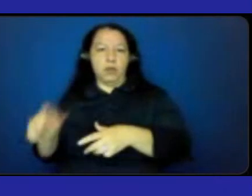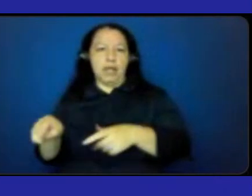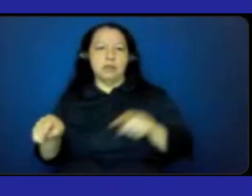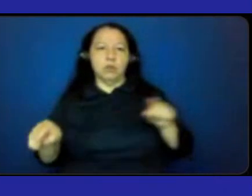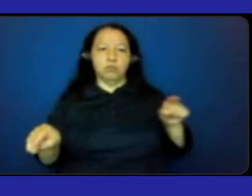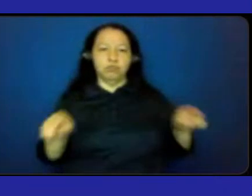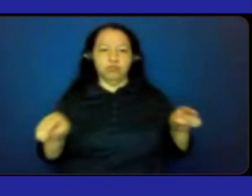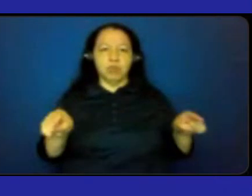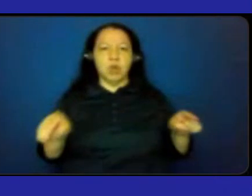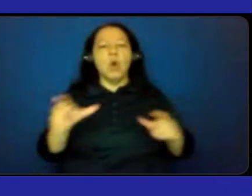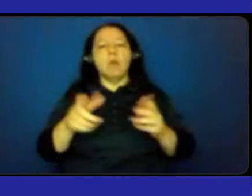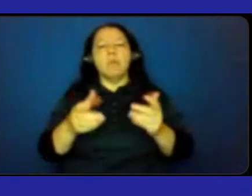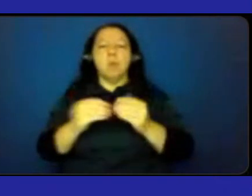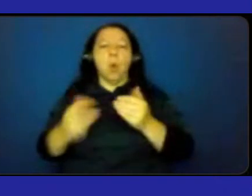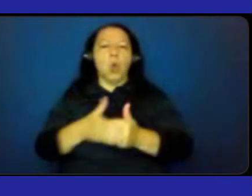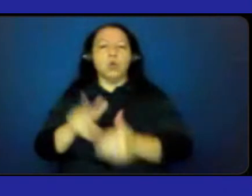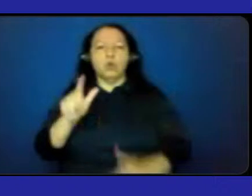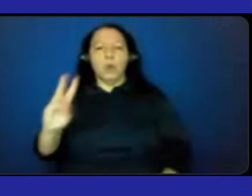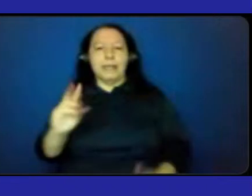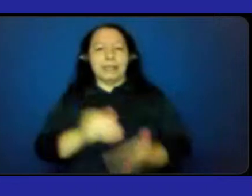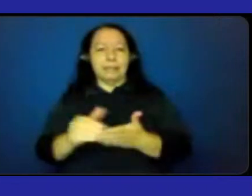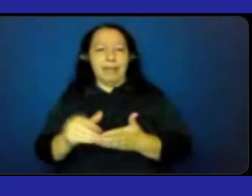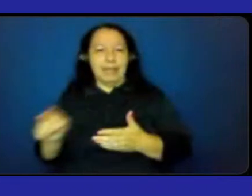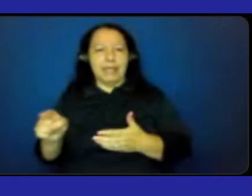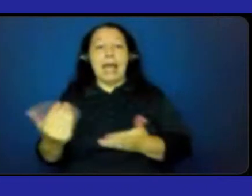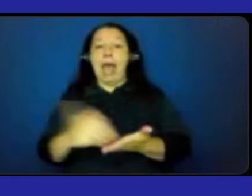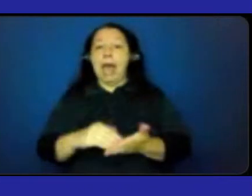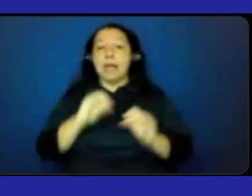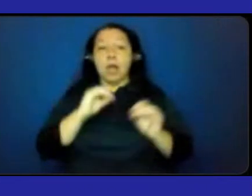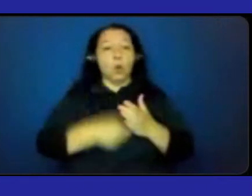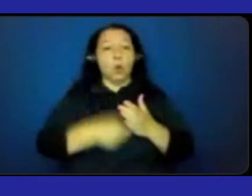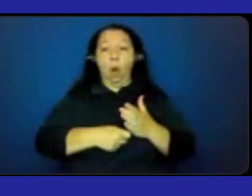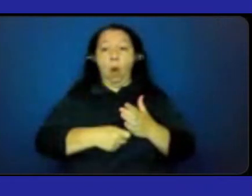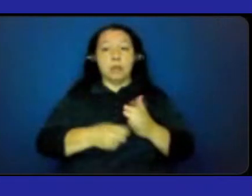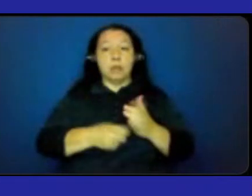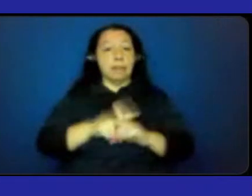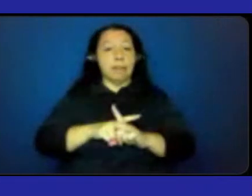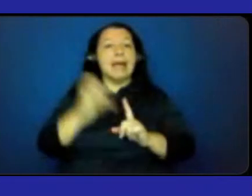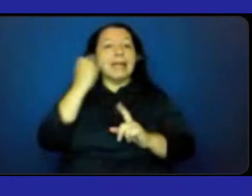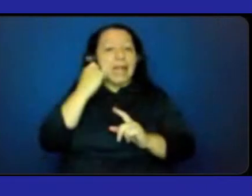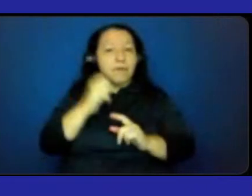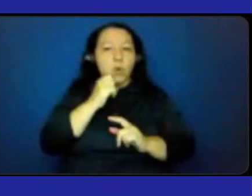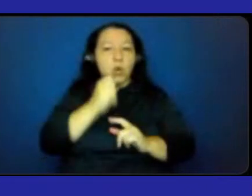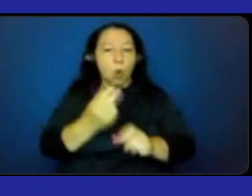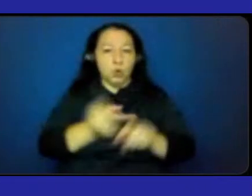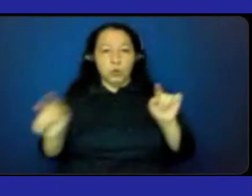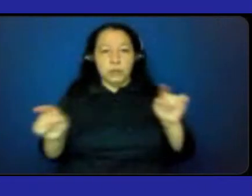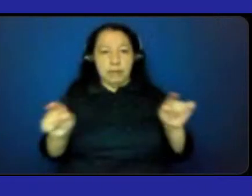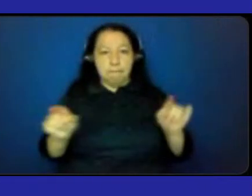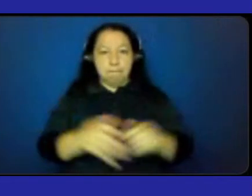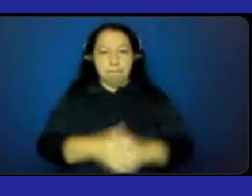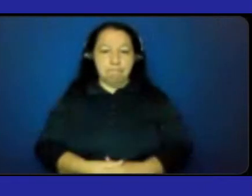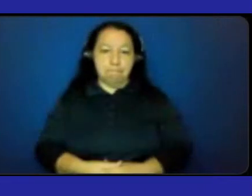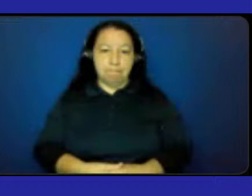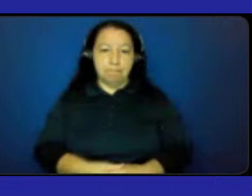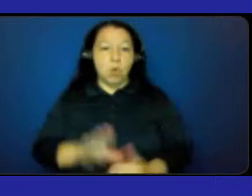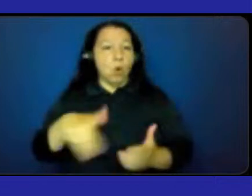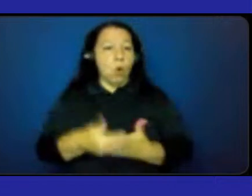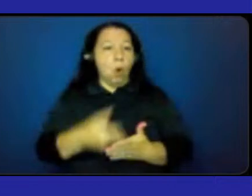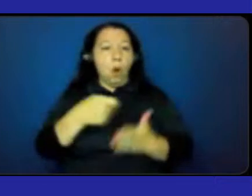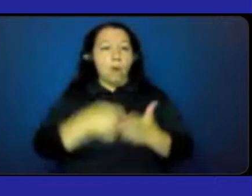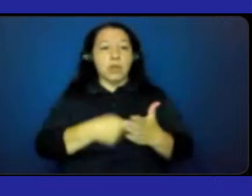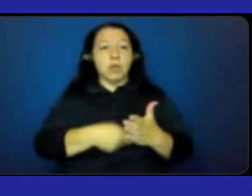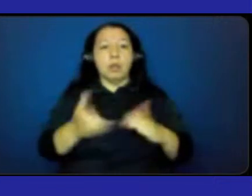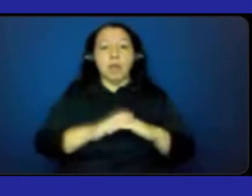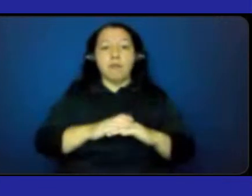closer to 26 million. Again, no costs would be incurred if they're not activated. All expenses are covered by the T2